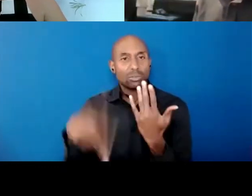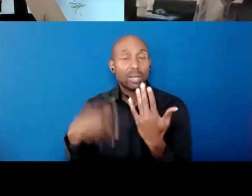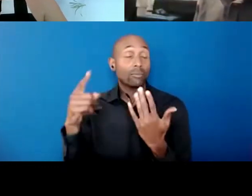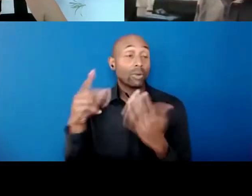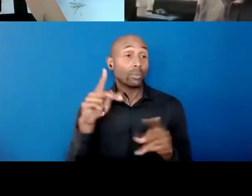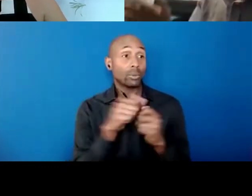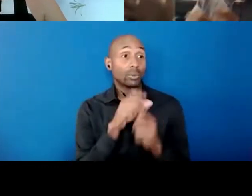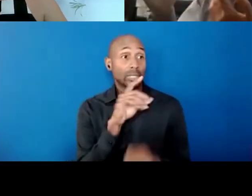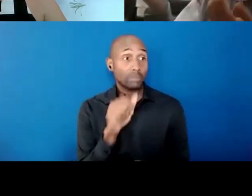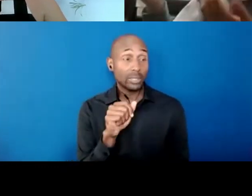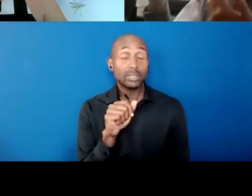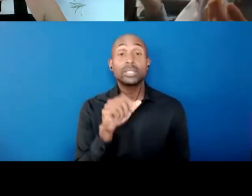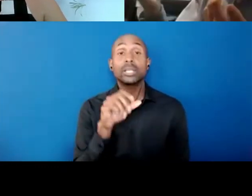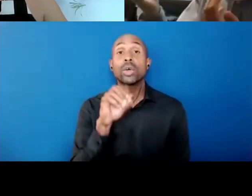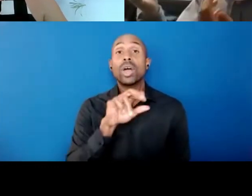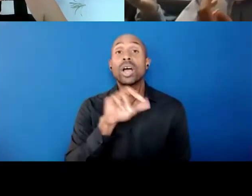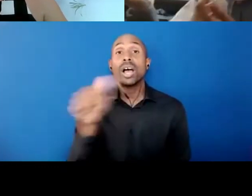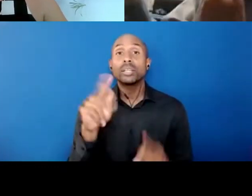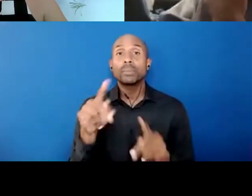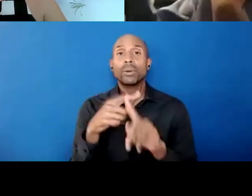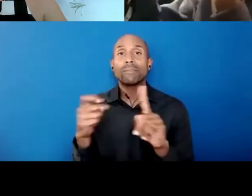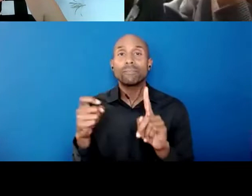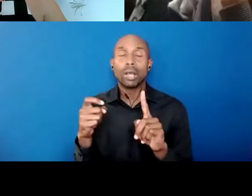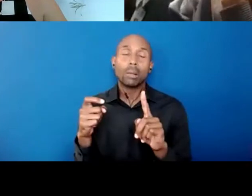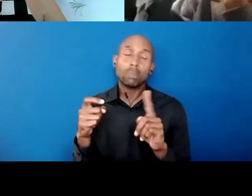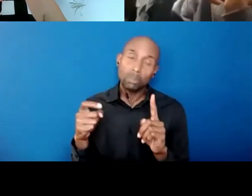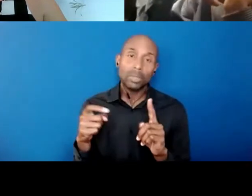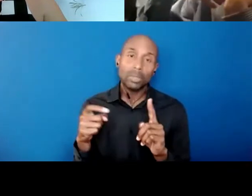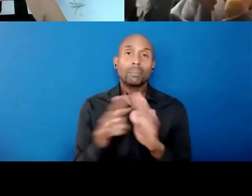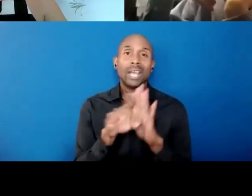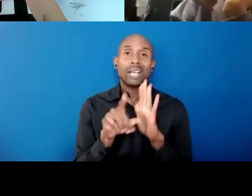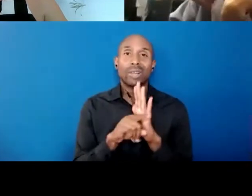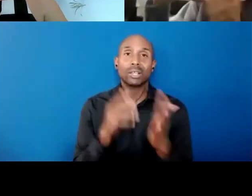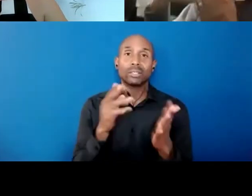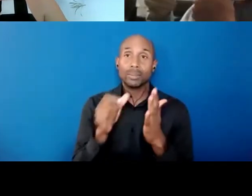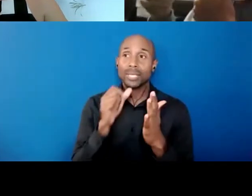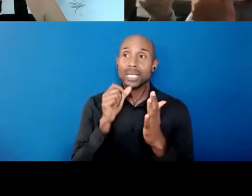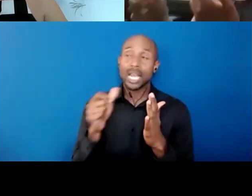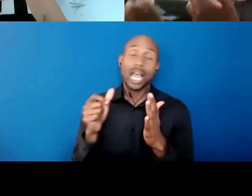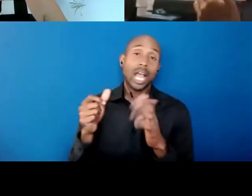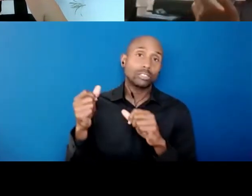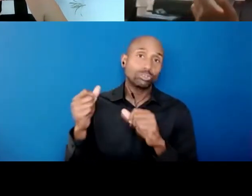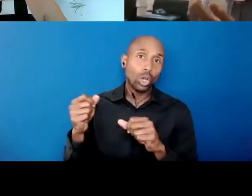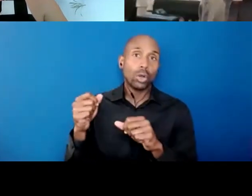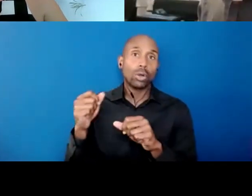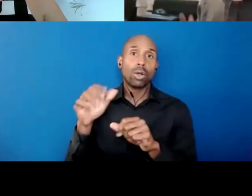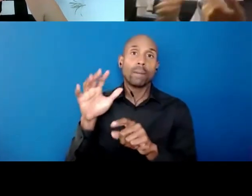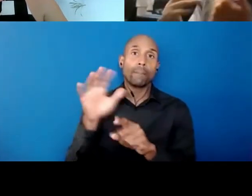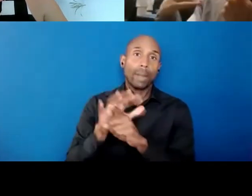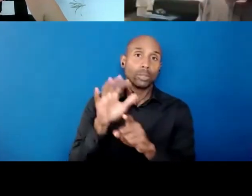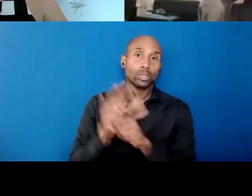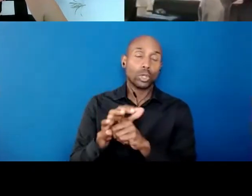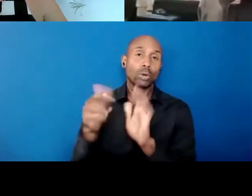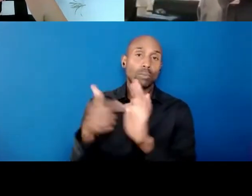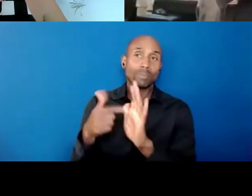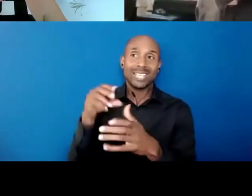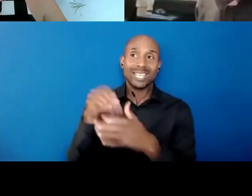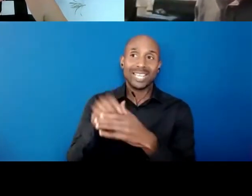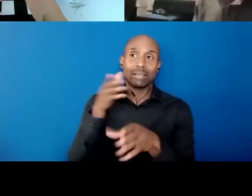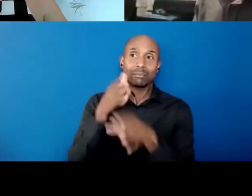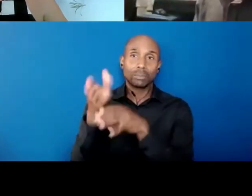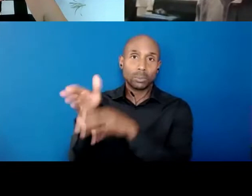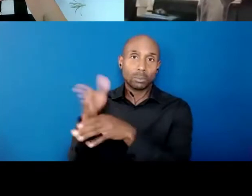sure that the people that we're sending abroad and the people that we're bringing to our country are representing the diversity of the